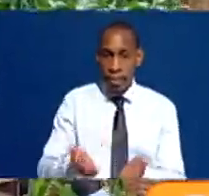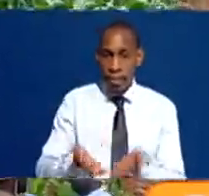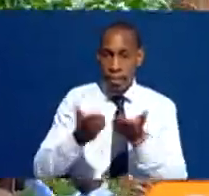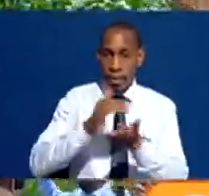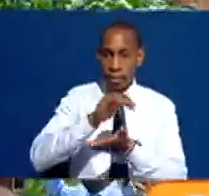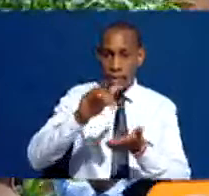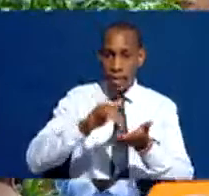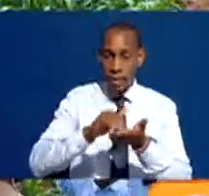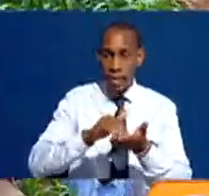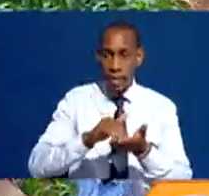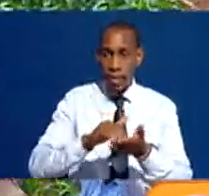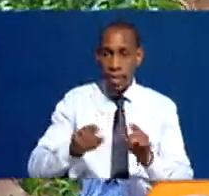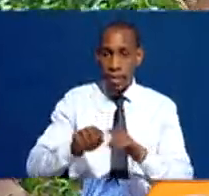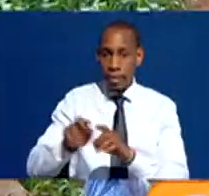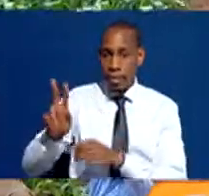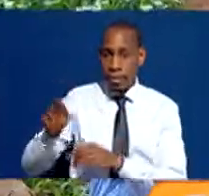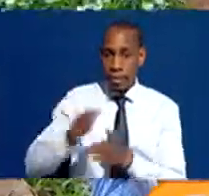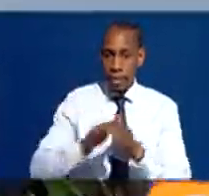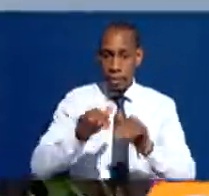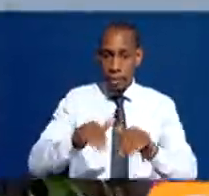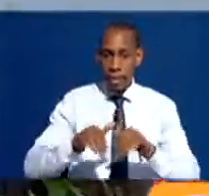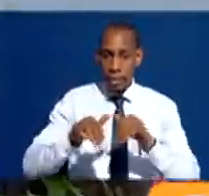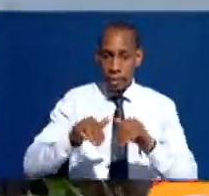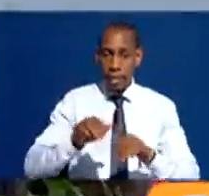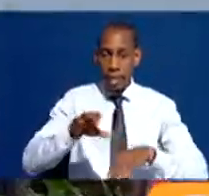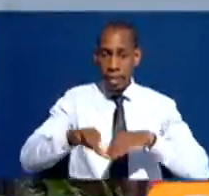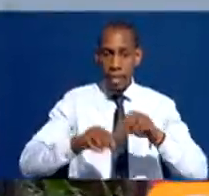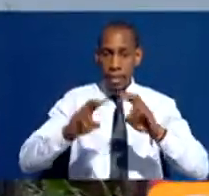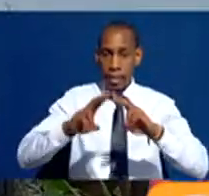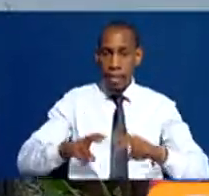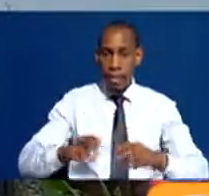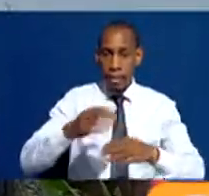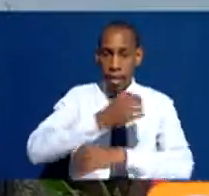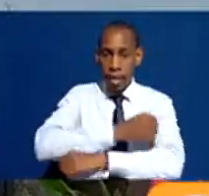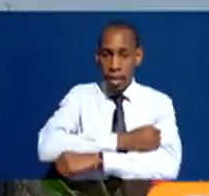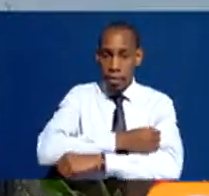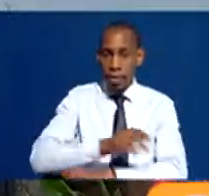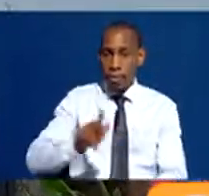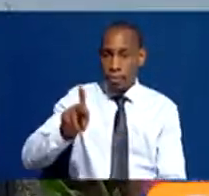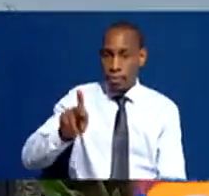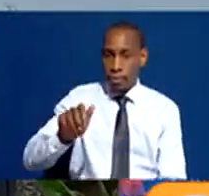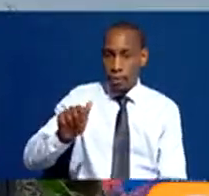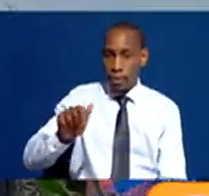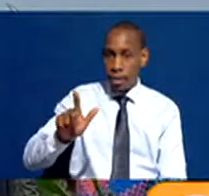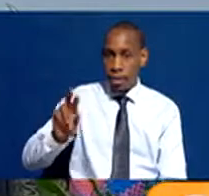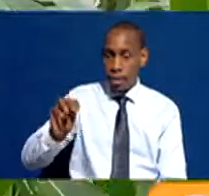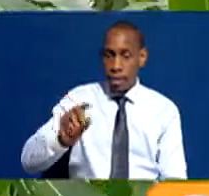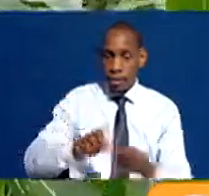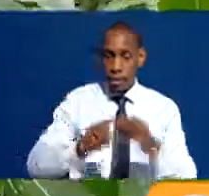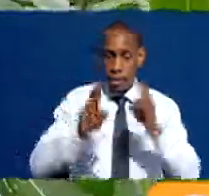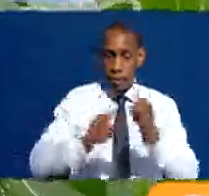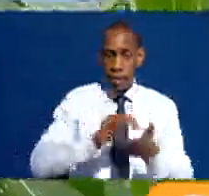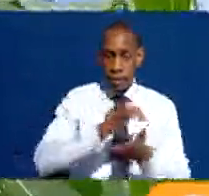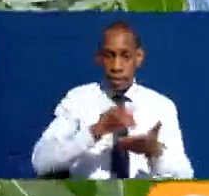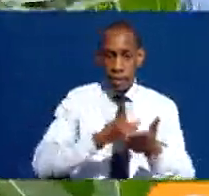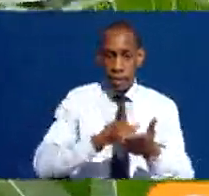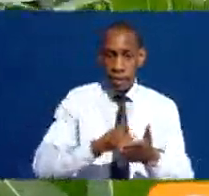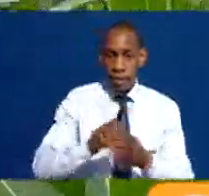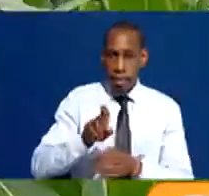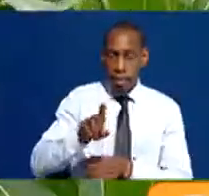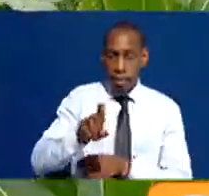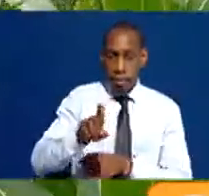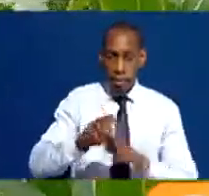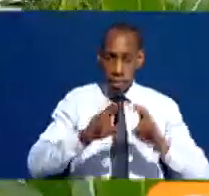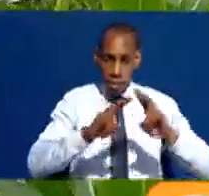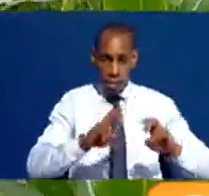Center, CIMIT, Kenya Agricultural and Livestock Research Organization, CALRO, International Center of Insect